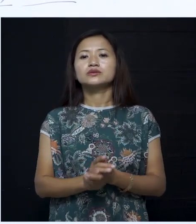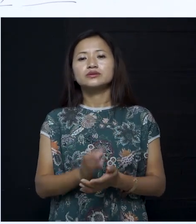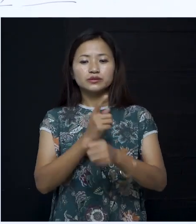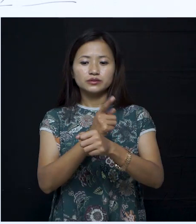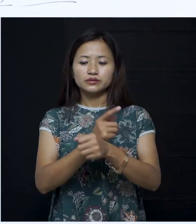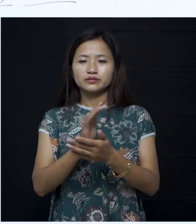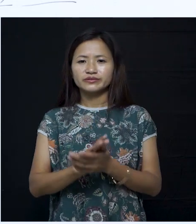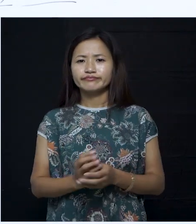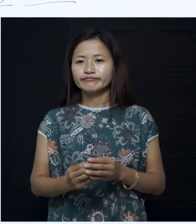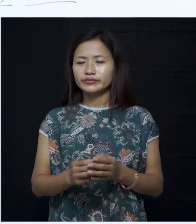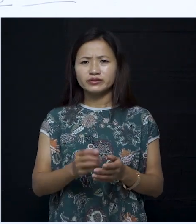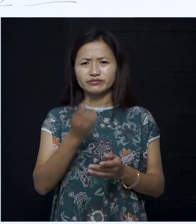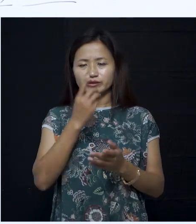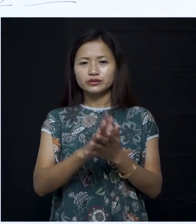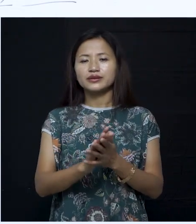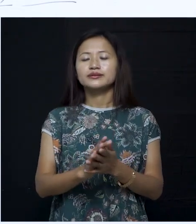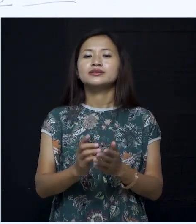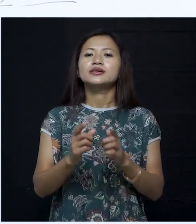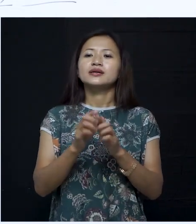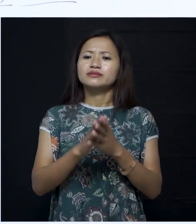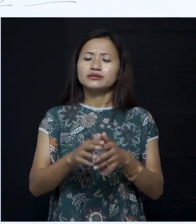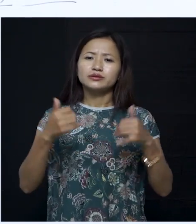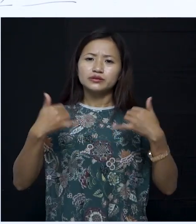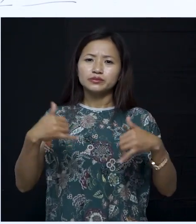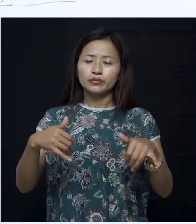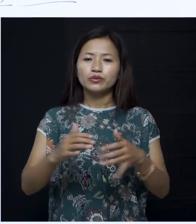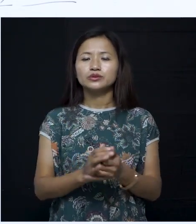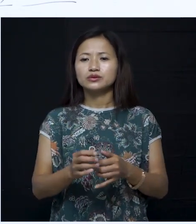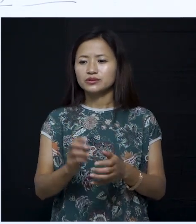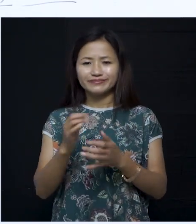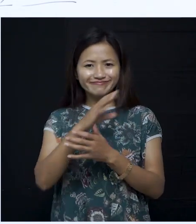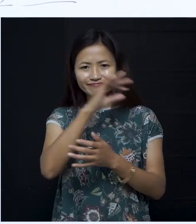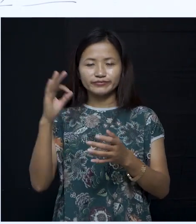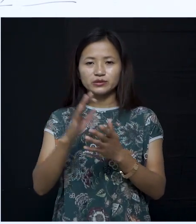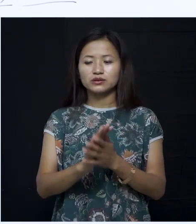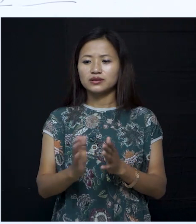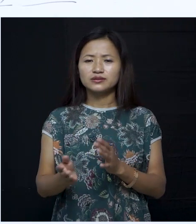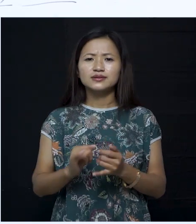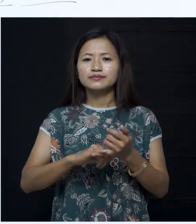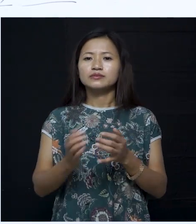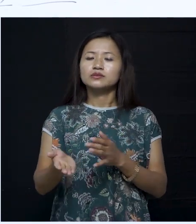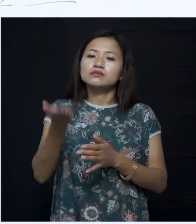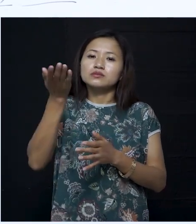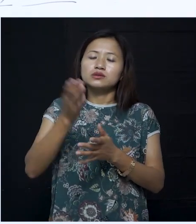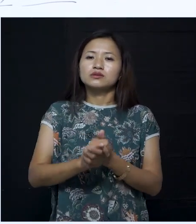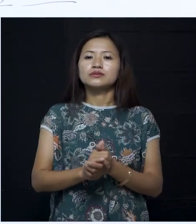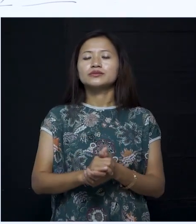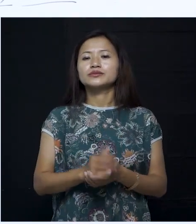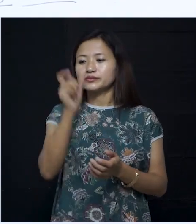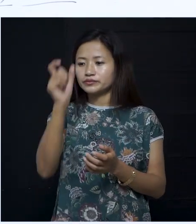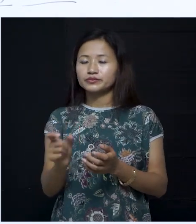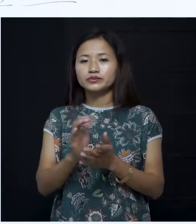the refreshments during the sports week or any other functions, because you are the senior most in your high school. And so you know what